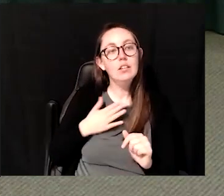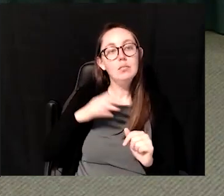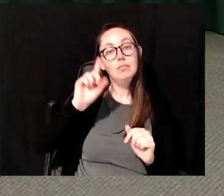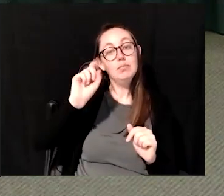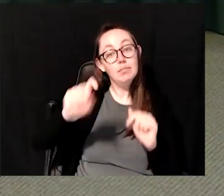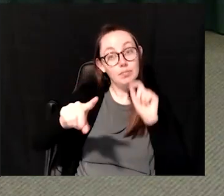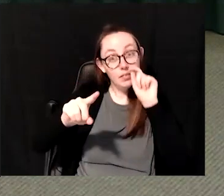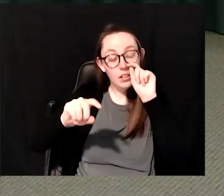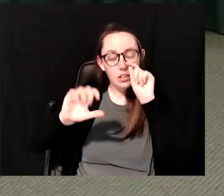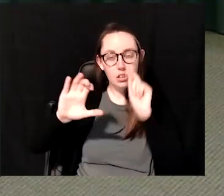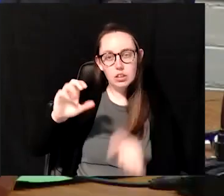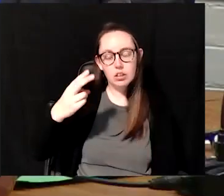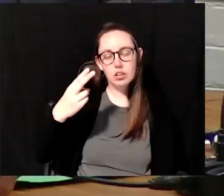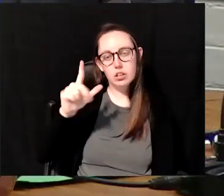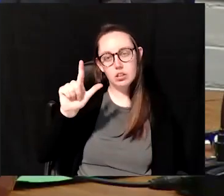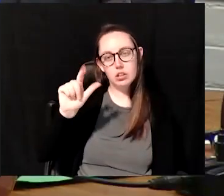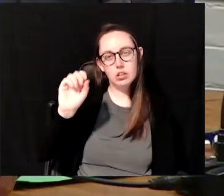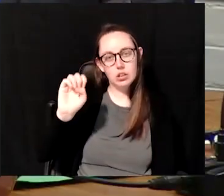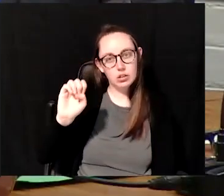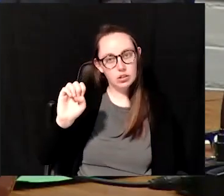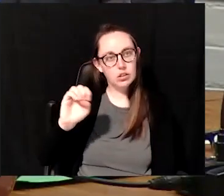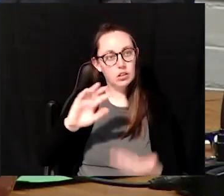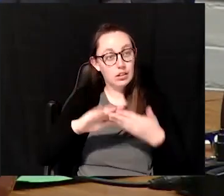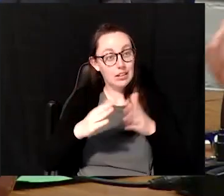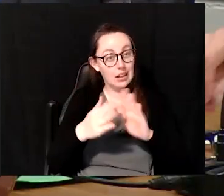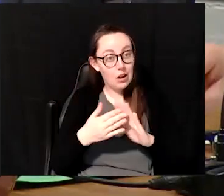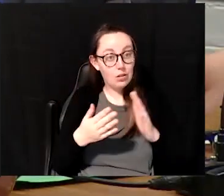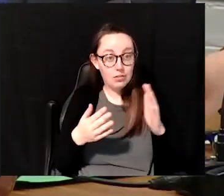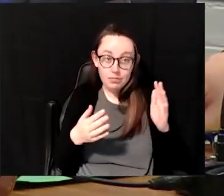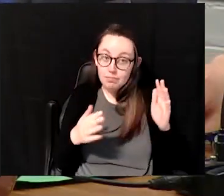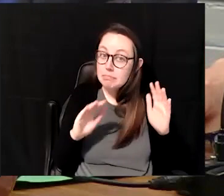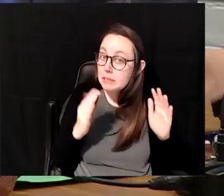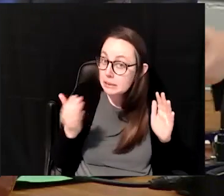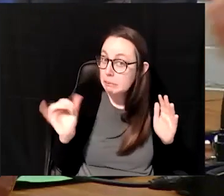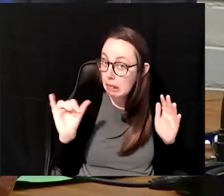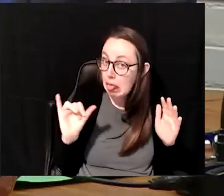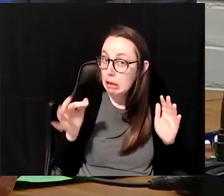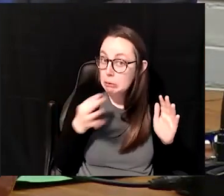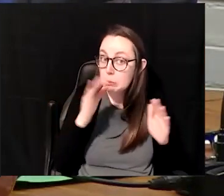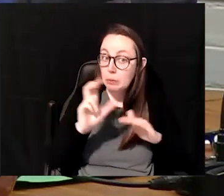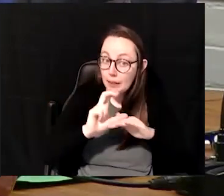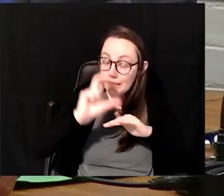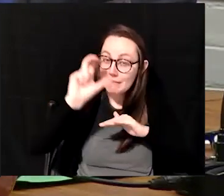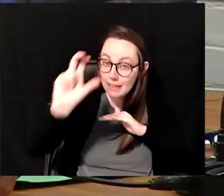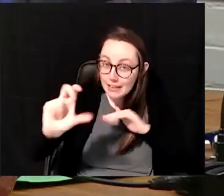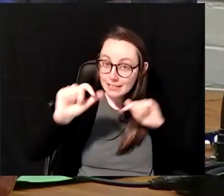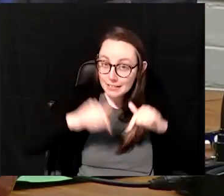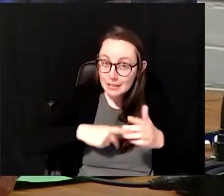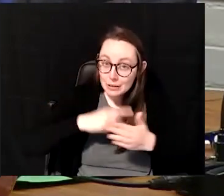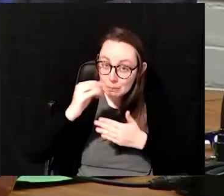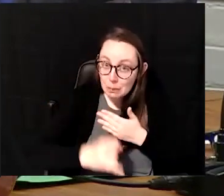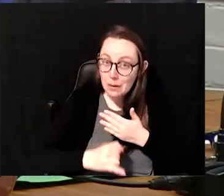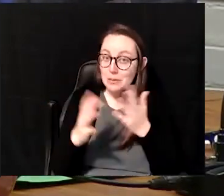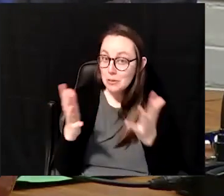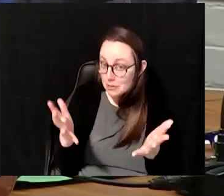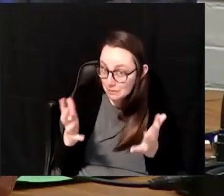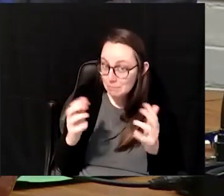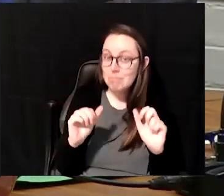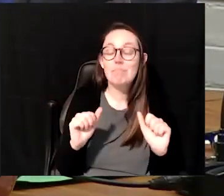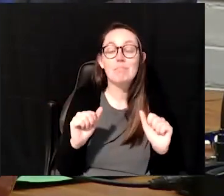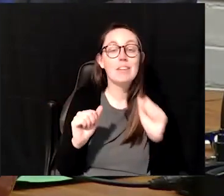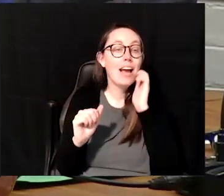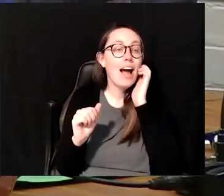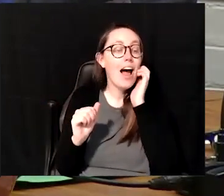uh Chloe the town is about to it seems like is about to make an investment in this project um in